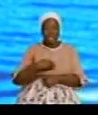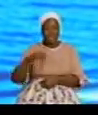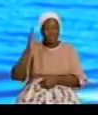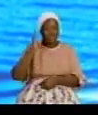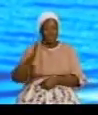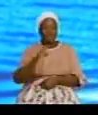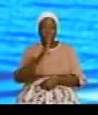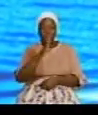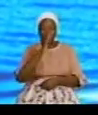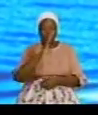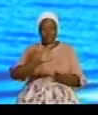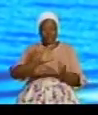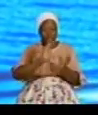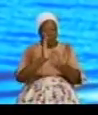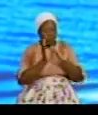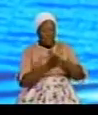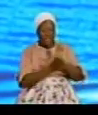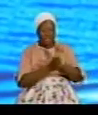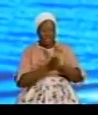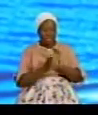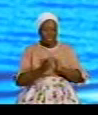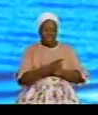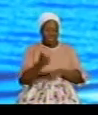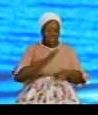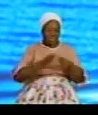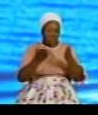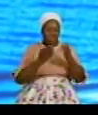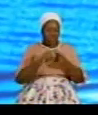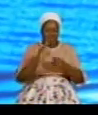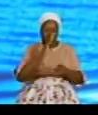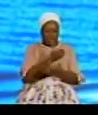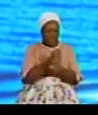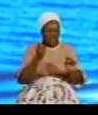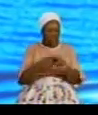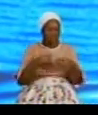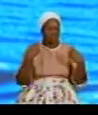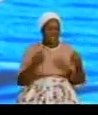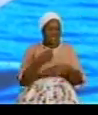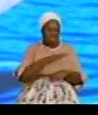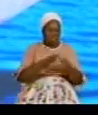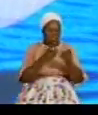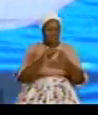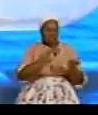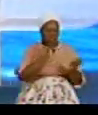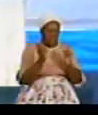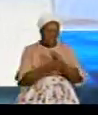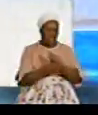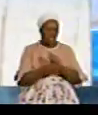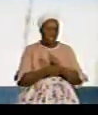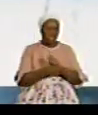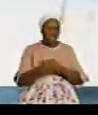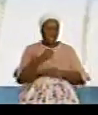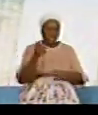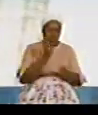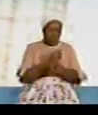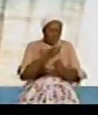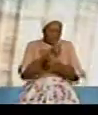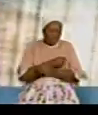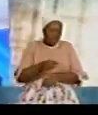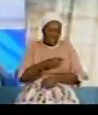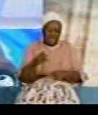be converted. They didn't want to be converted. They didn't want to change. They loved their